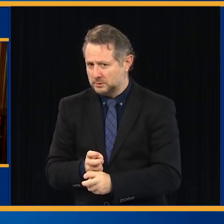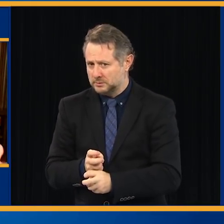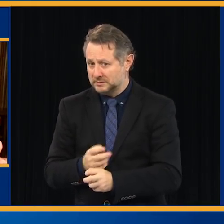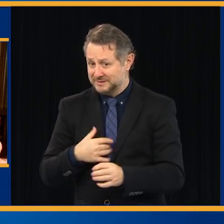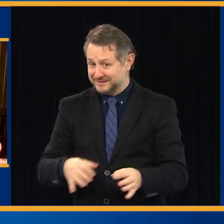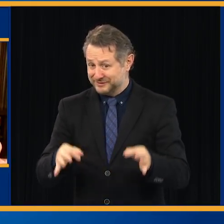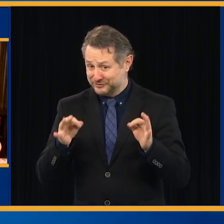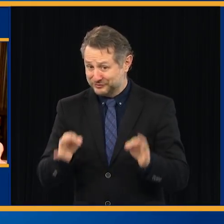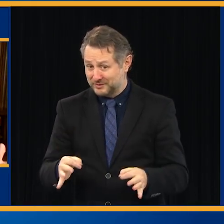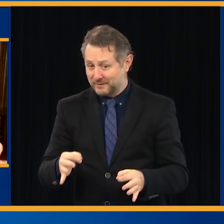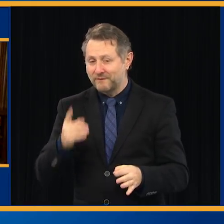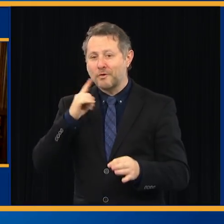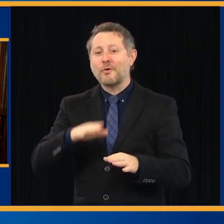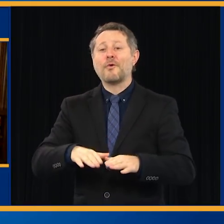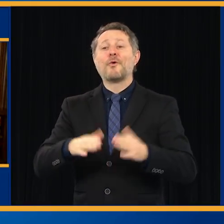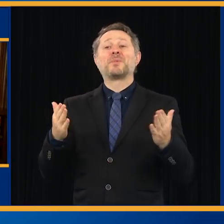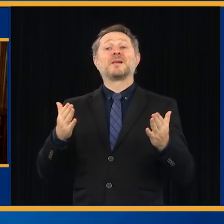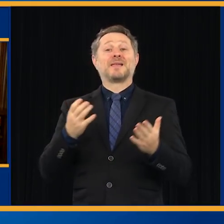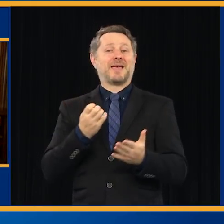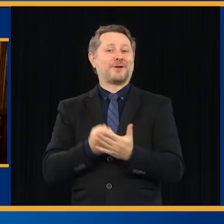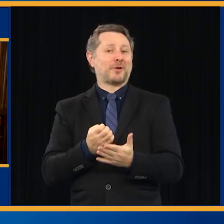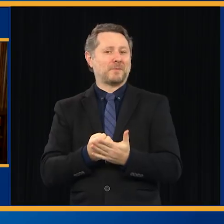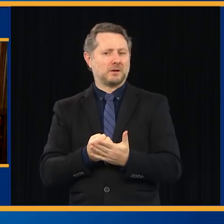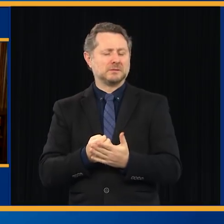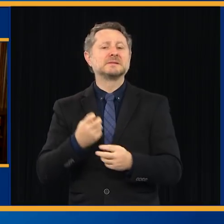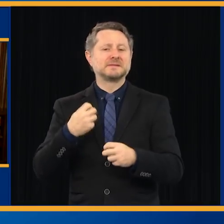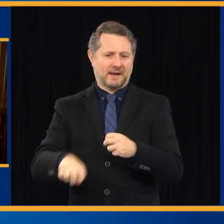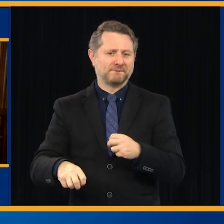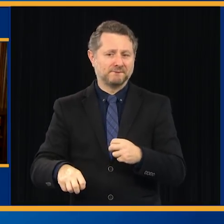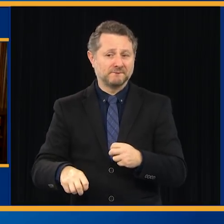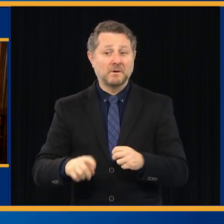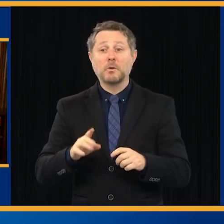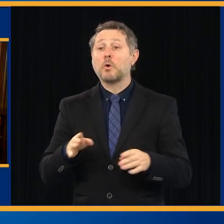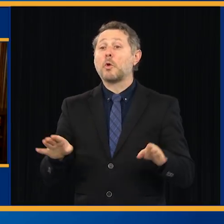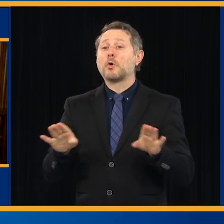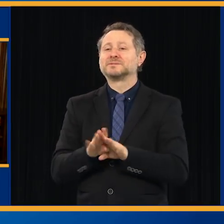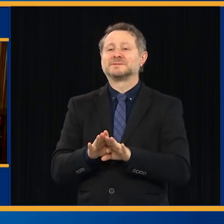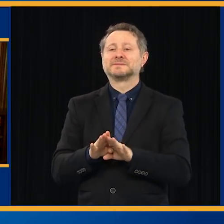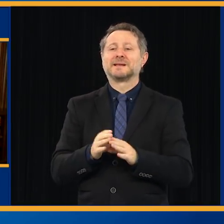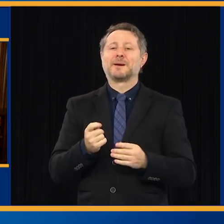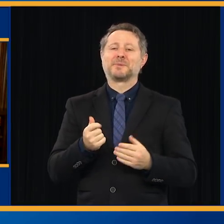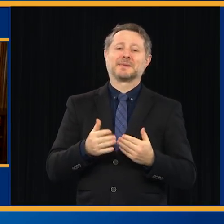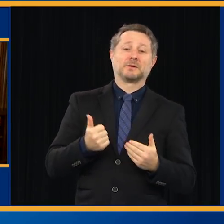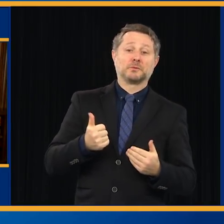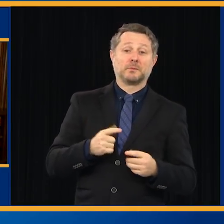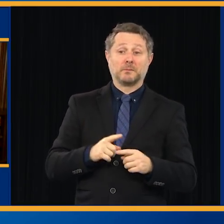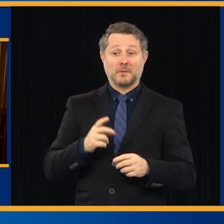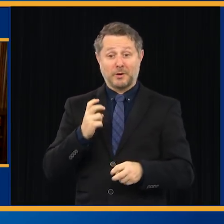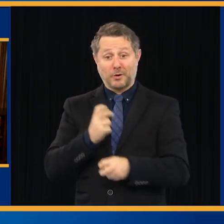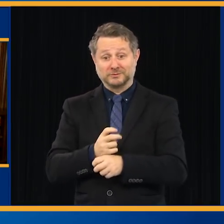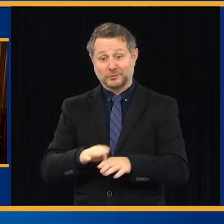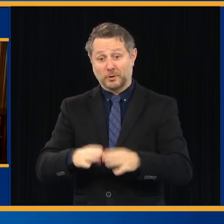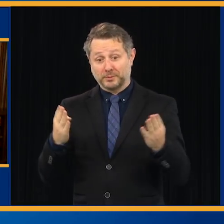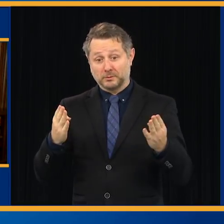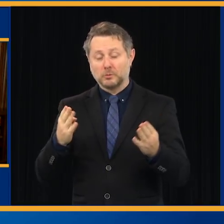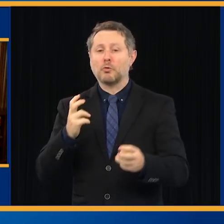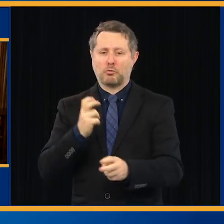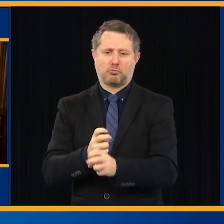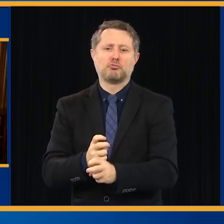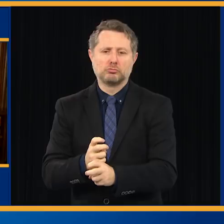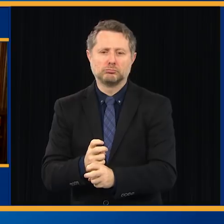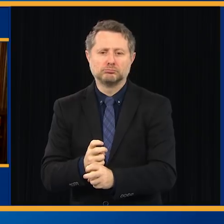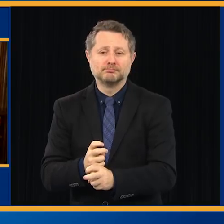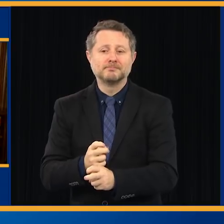in reopening our economies in phases, than it was shutting things down, in my view, just because of the balance we need to strike there.